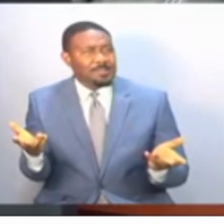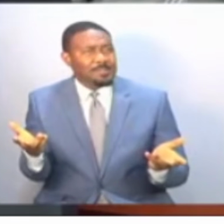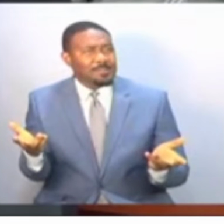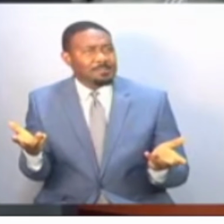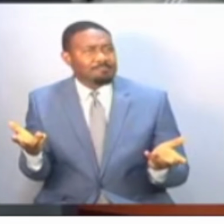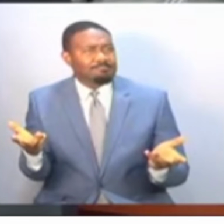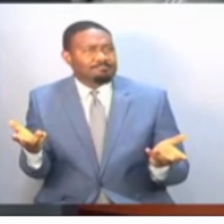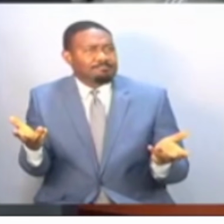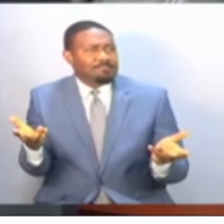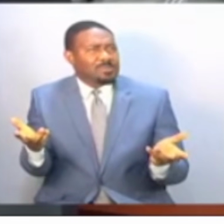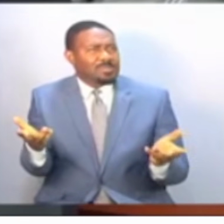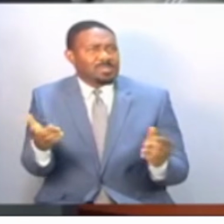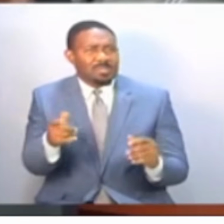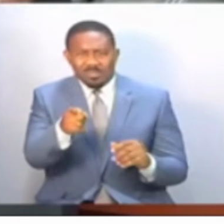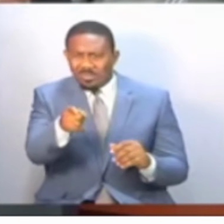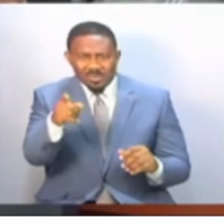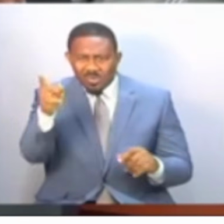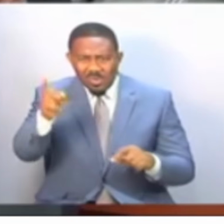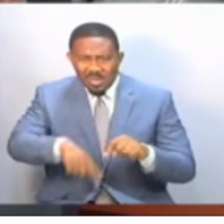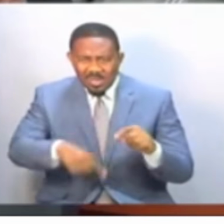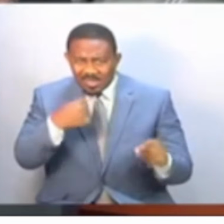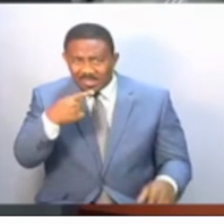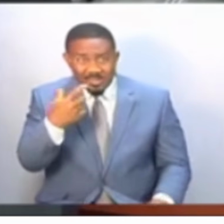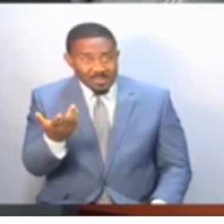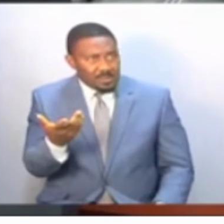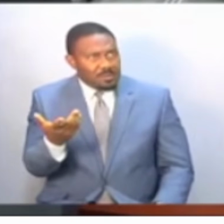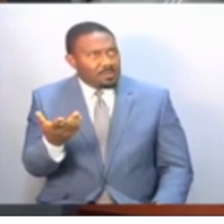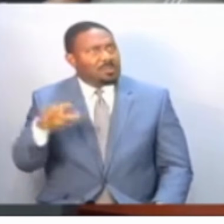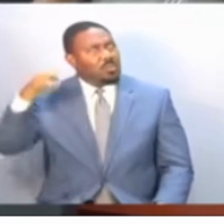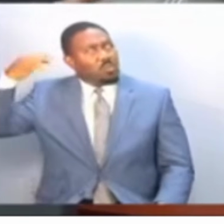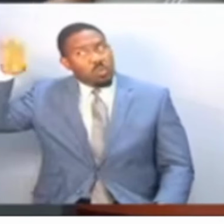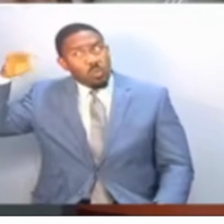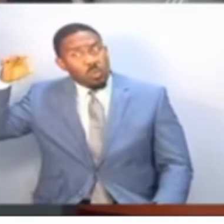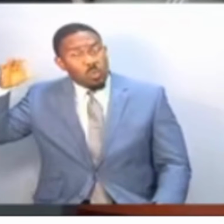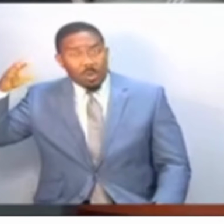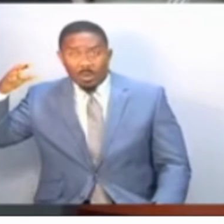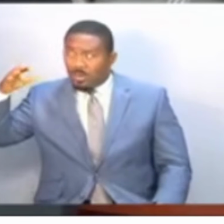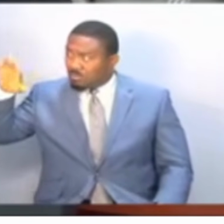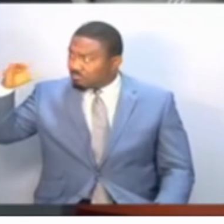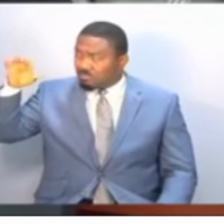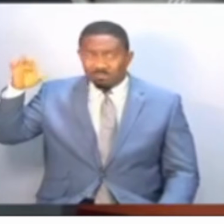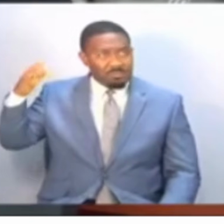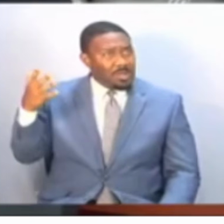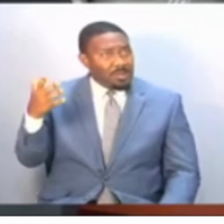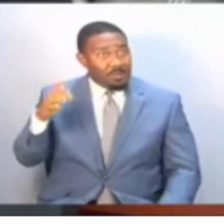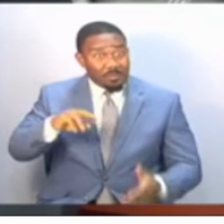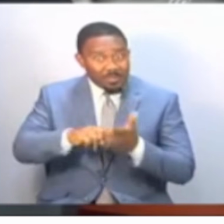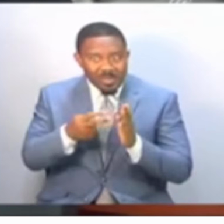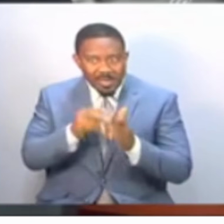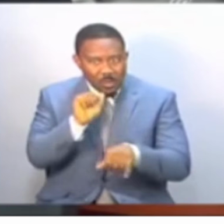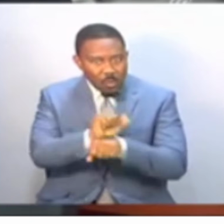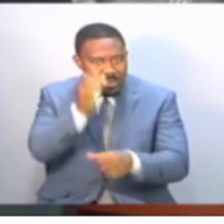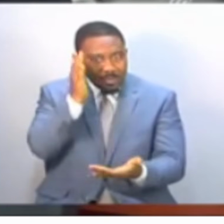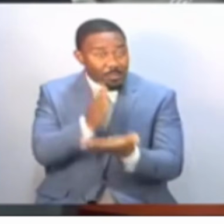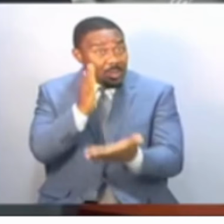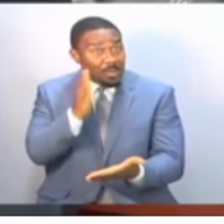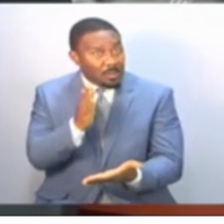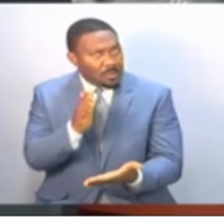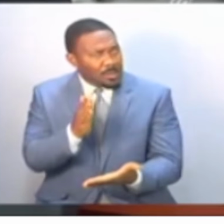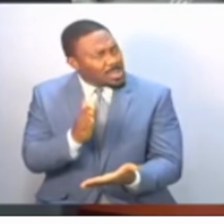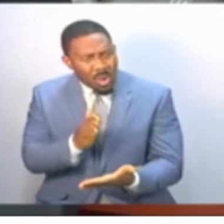cannot say that we cannot. You can ring the bell, but directing that the bell should be rung doesn't mean that proceedings should be brought